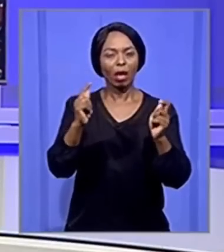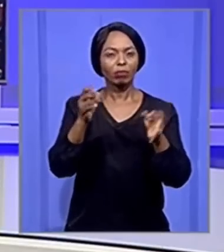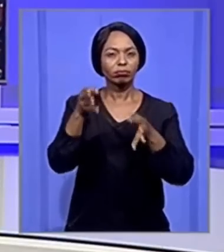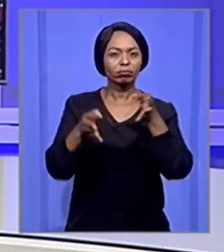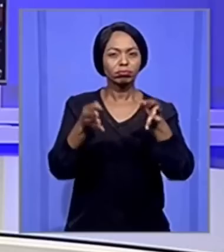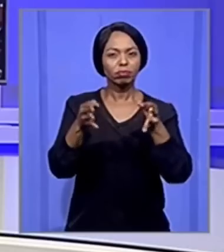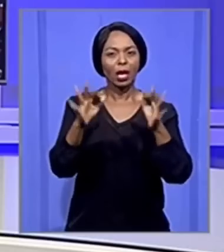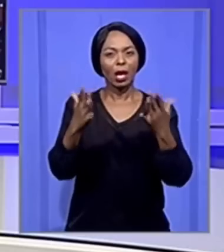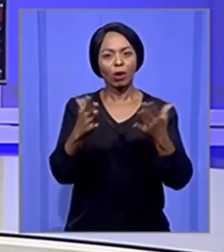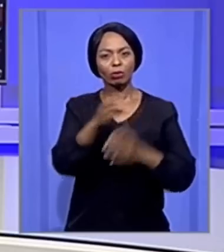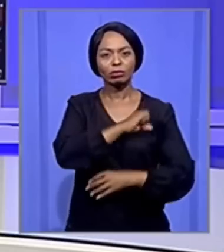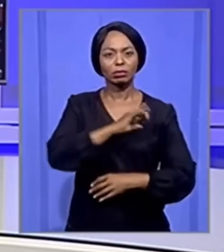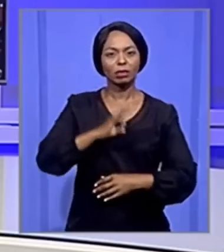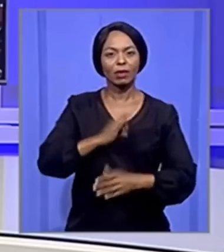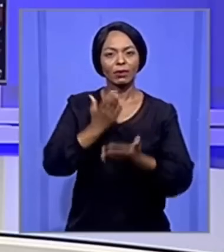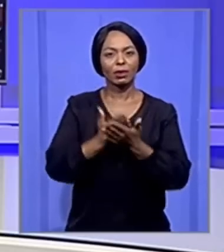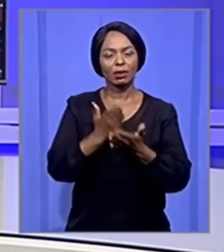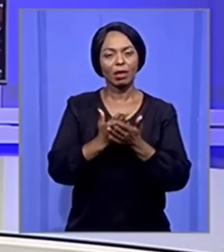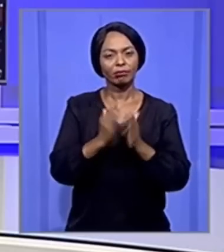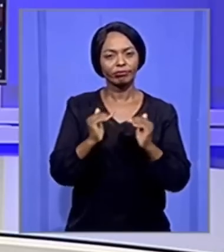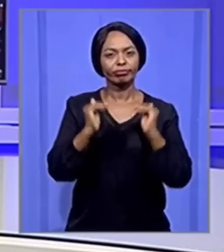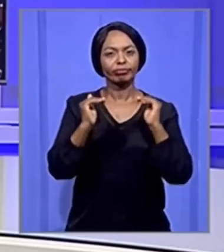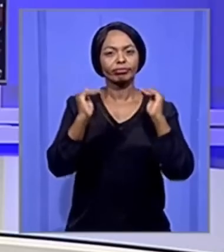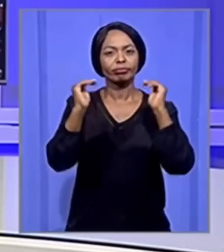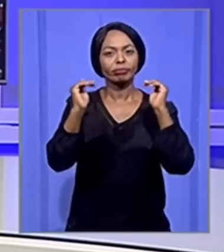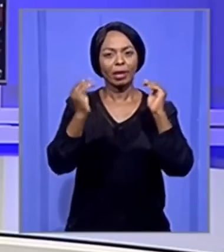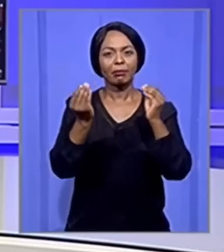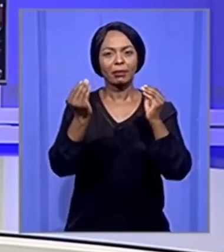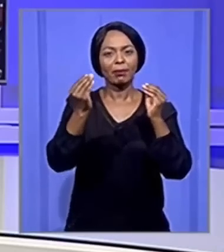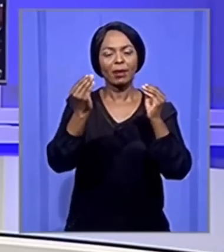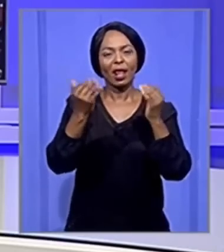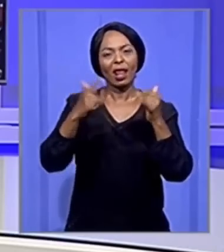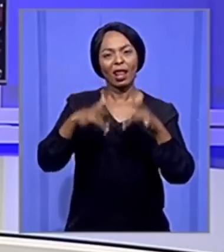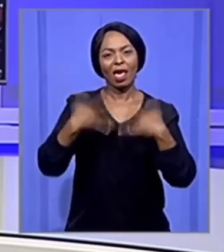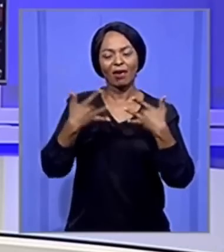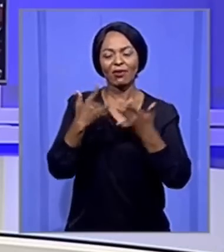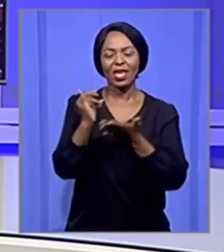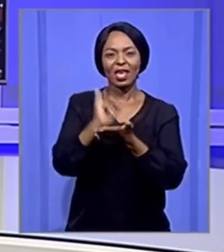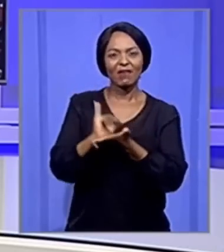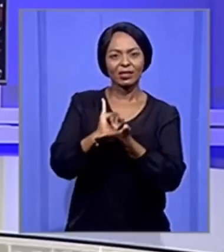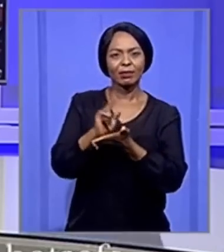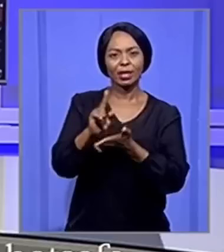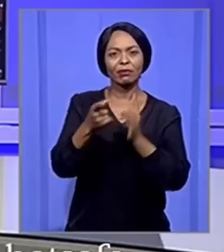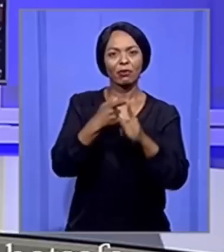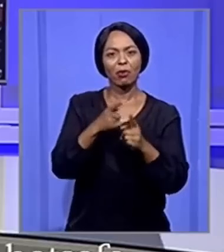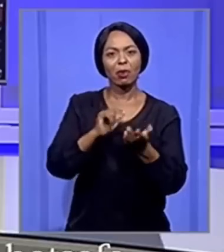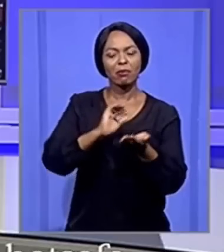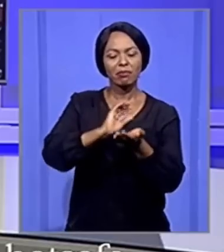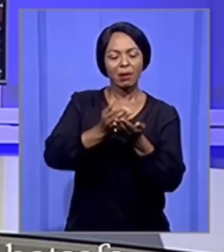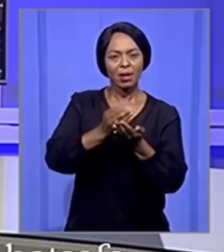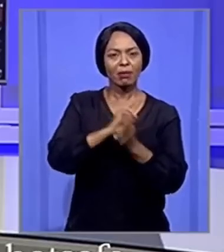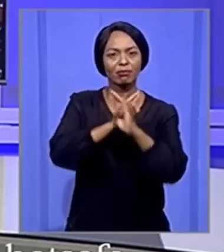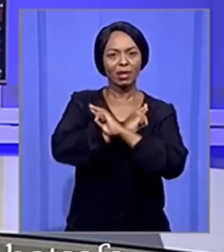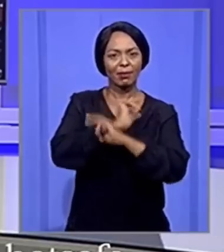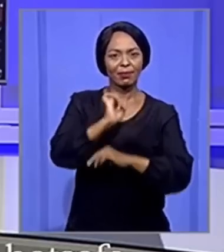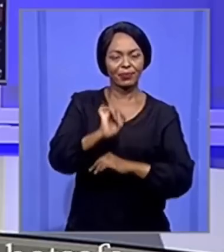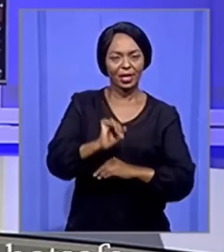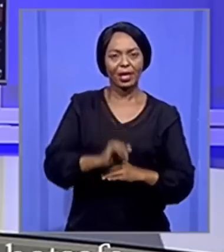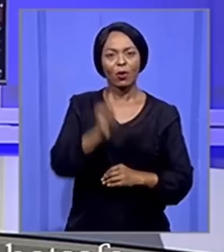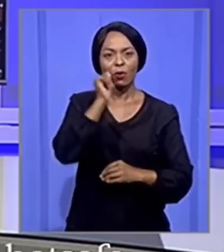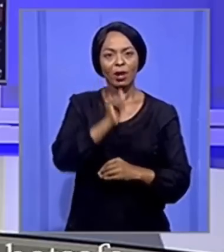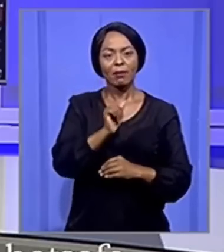letla badiri go ka fitlhelela bontlhabongwe jwa madi a dipolokelo go tswa mo dipenšeneng tsa bone fa lwetse a rogwa.